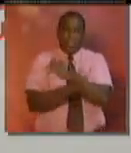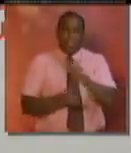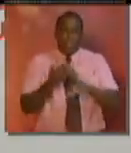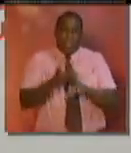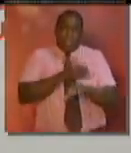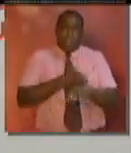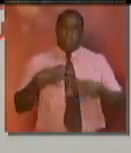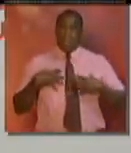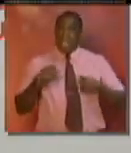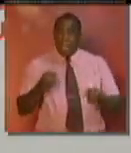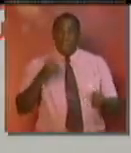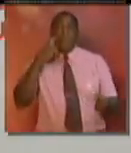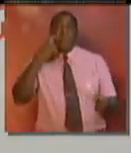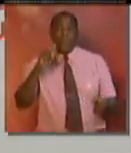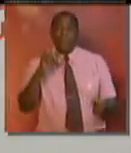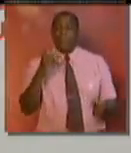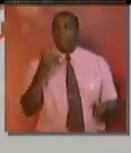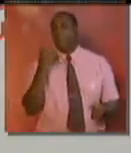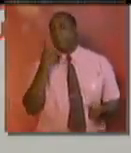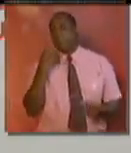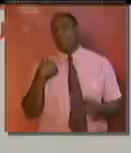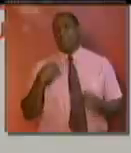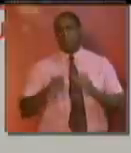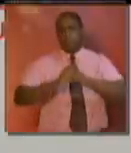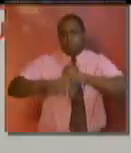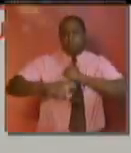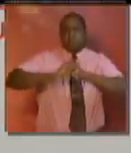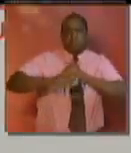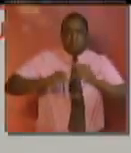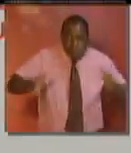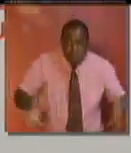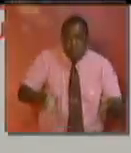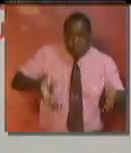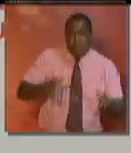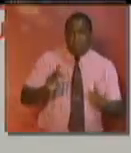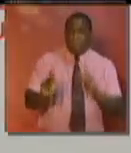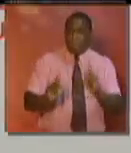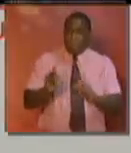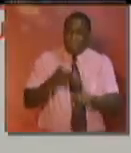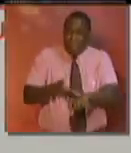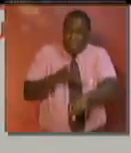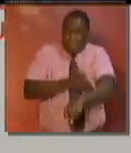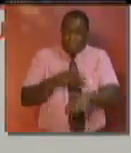campaigns have been a recurring feature. So yes, we do see obesity